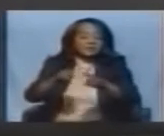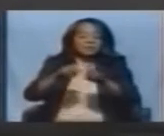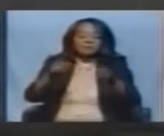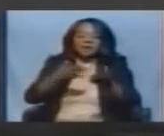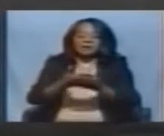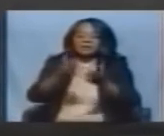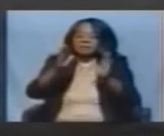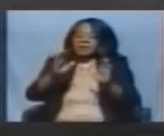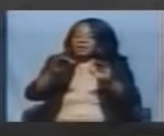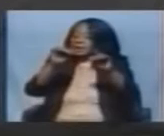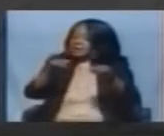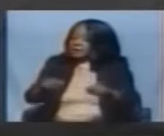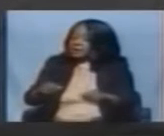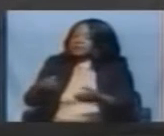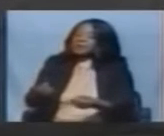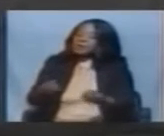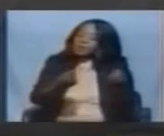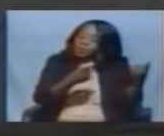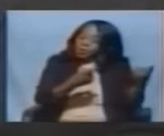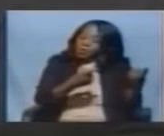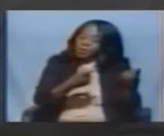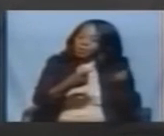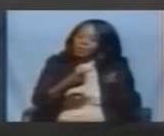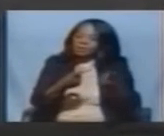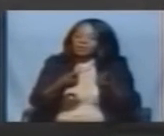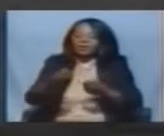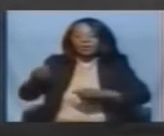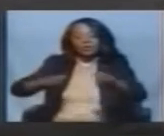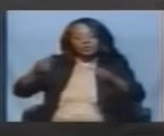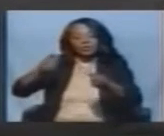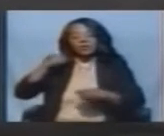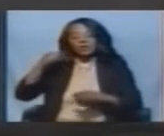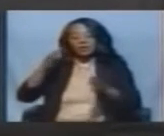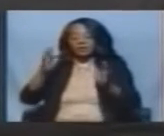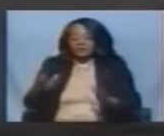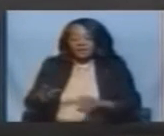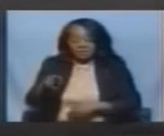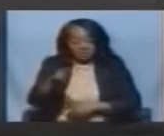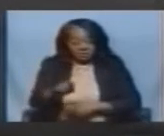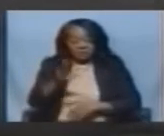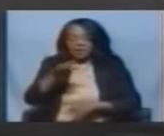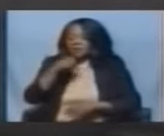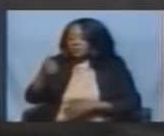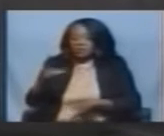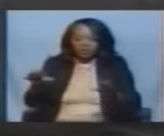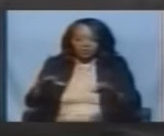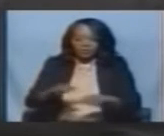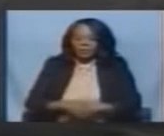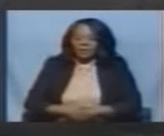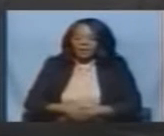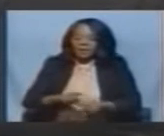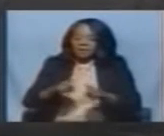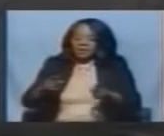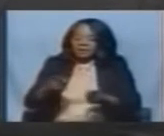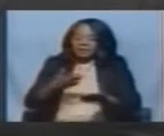can go to the you know, controlling officer and say, sir, you know, you can't do this. But that buyer has